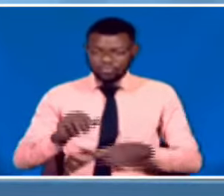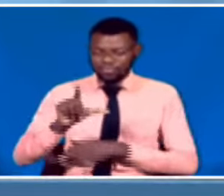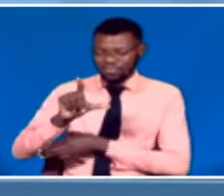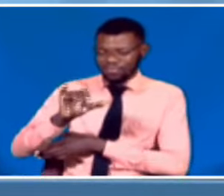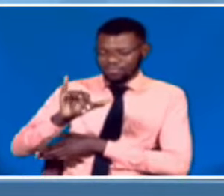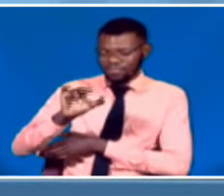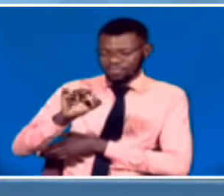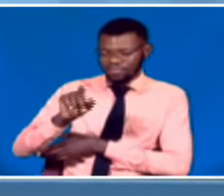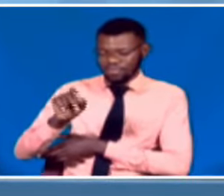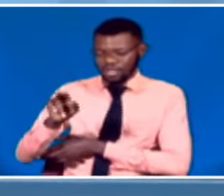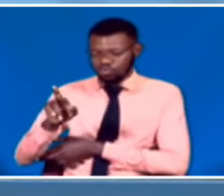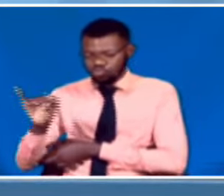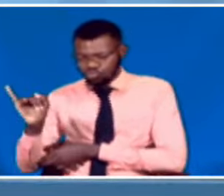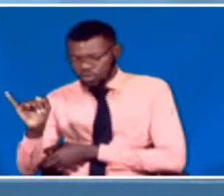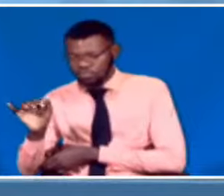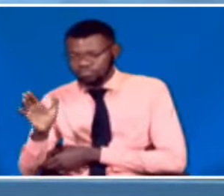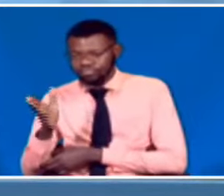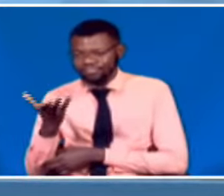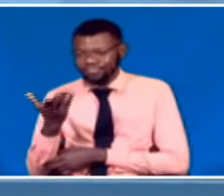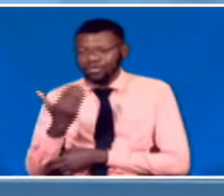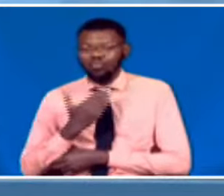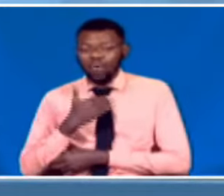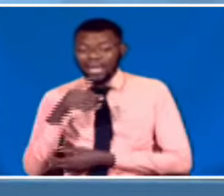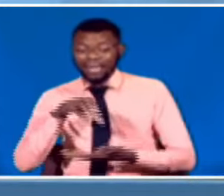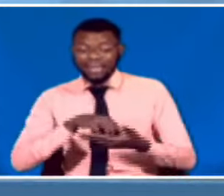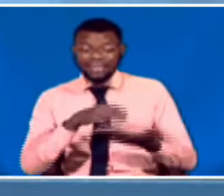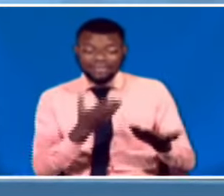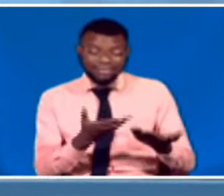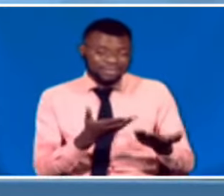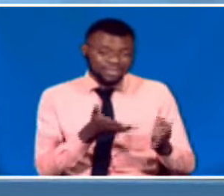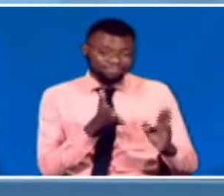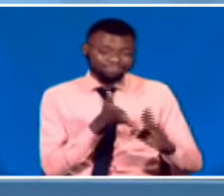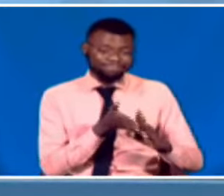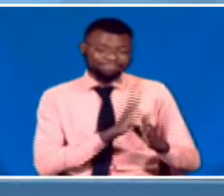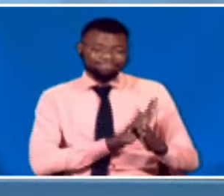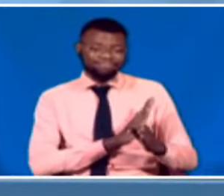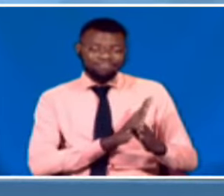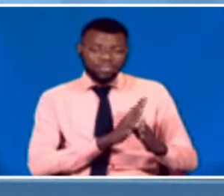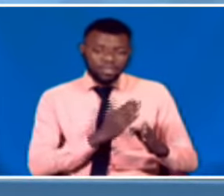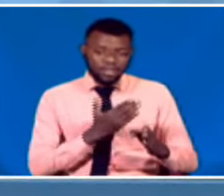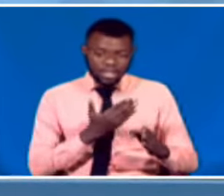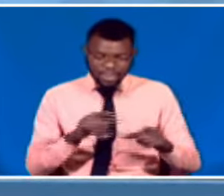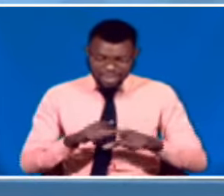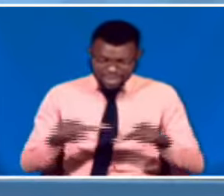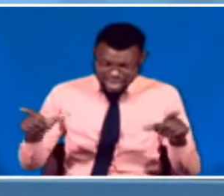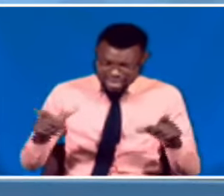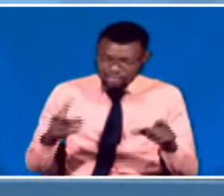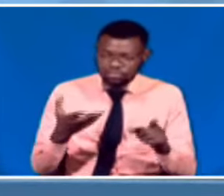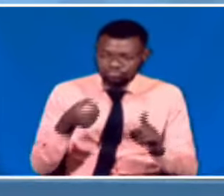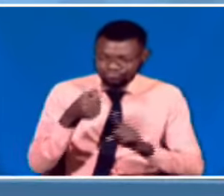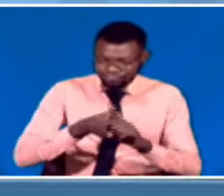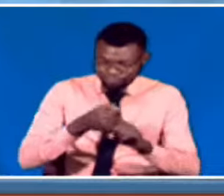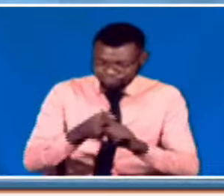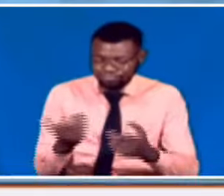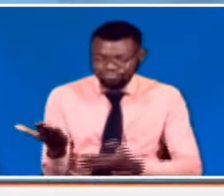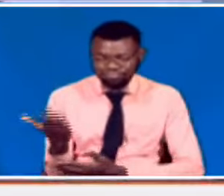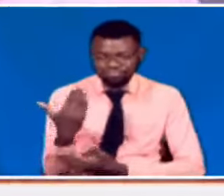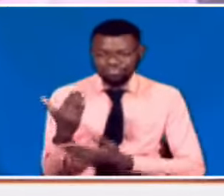Attorney General requesting withdrawal of the case filed to recover the land. Clement Masombo has that